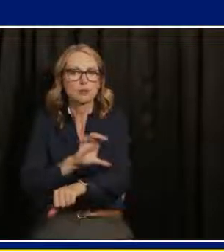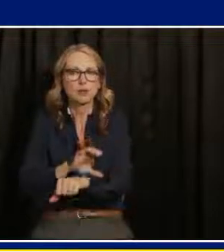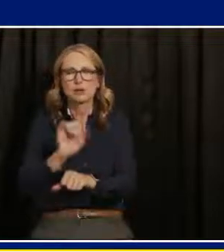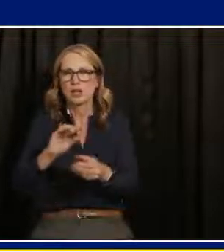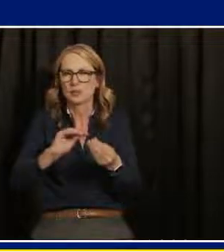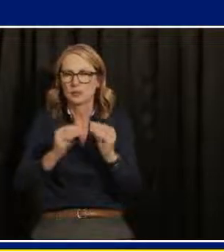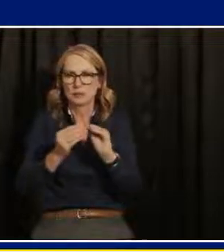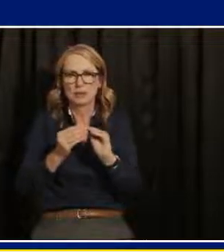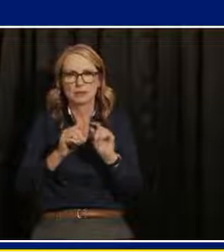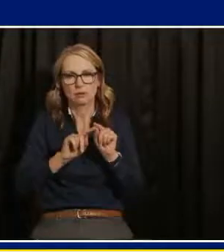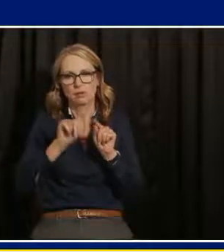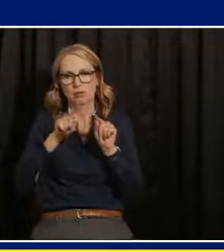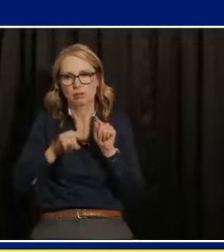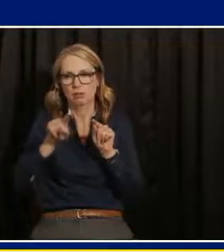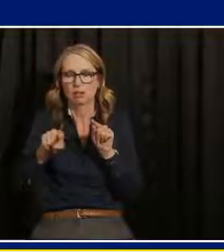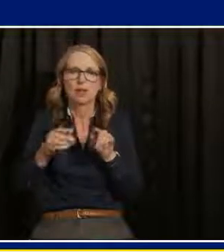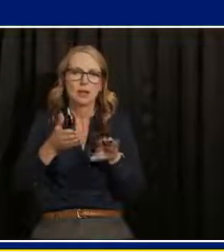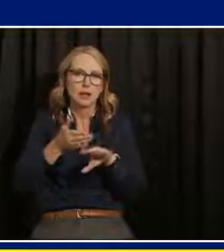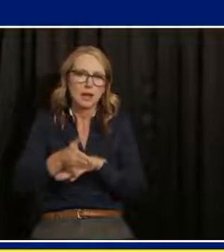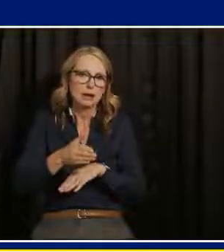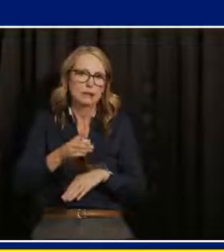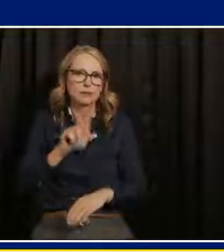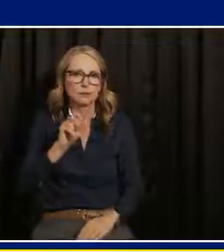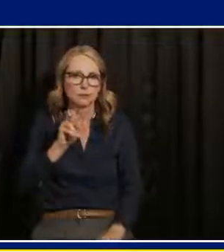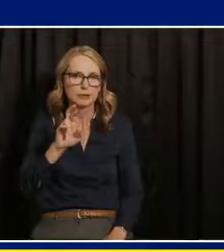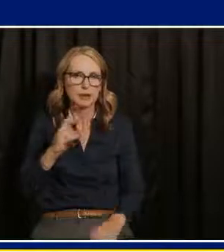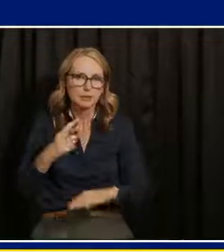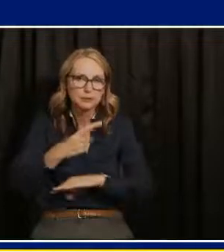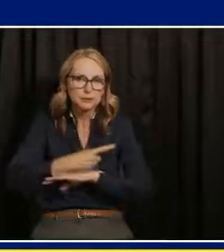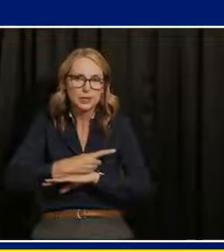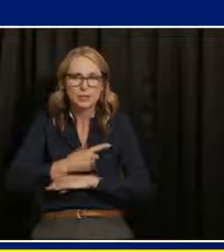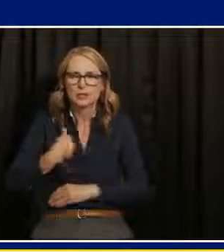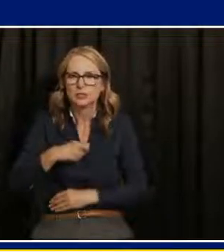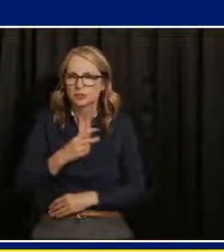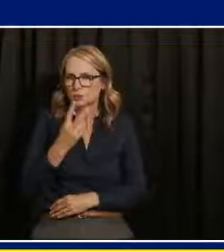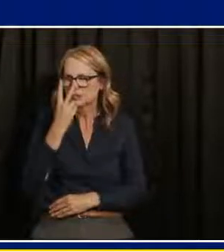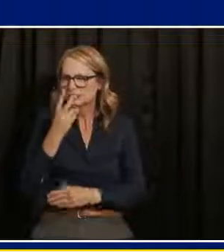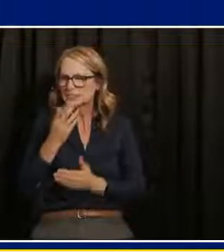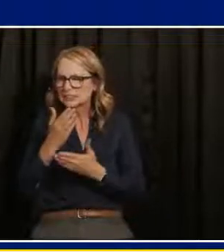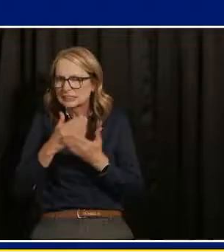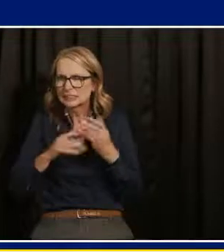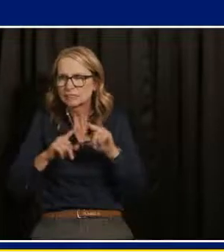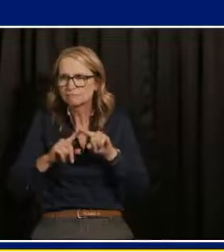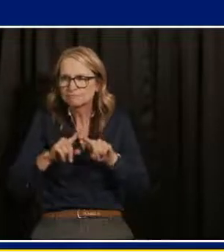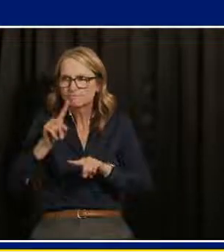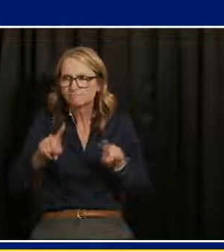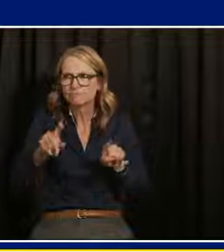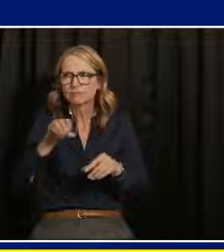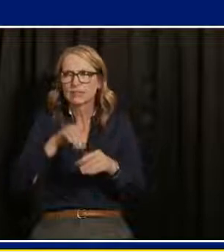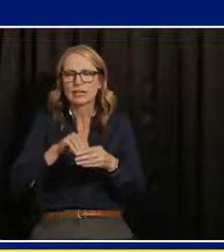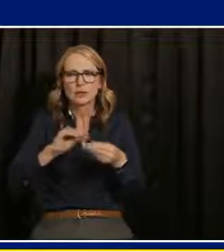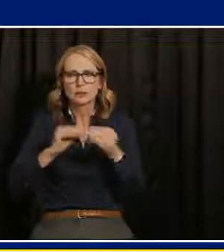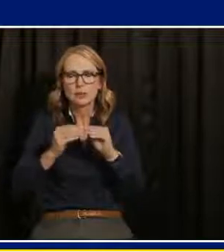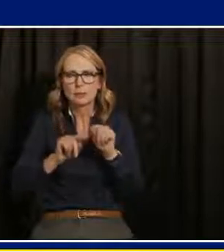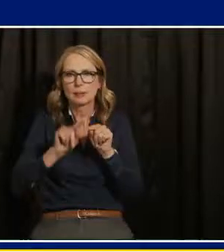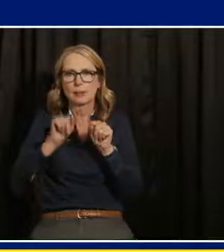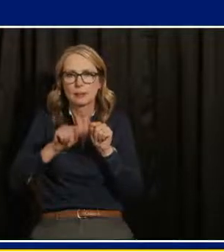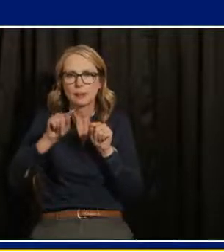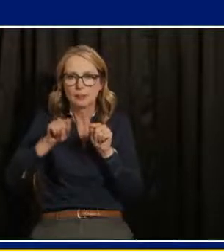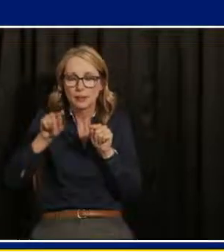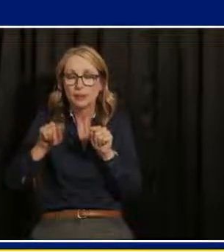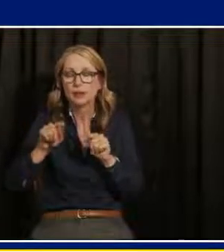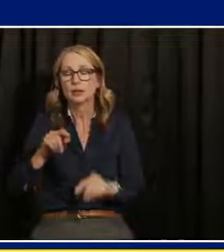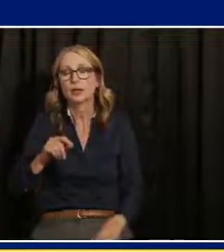around a little bit following the Labor Day holiday. So the last 2 weeks or so, we have seen some variability in those numbers kind of jumping up and down. But overall, we